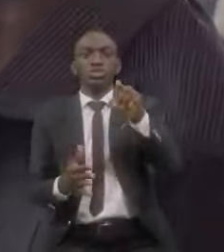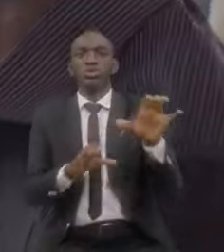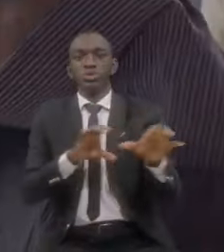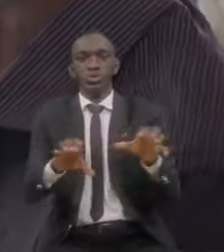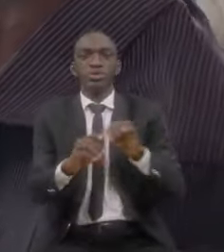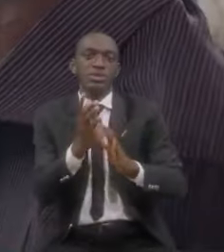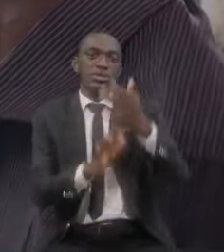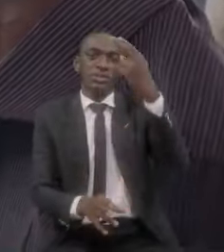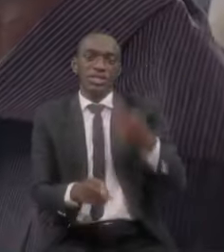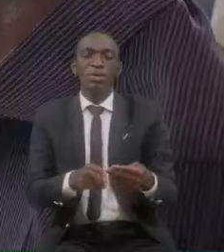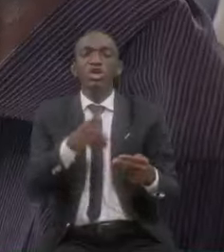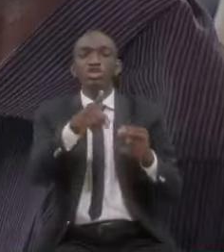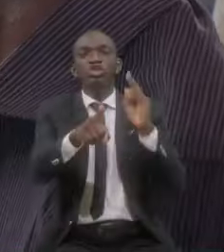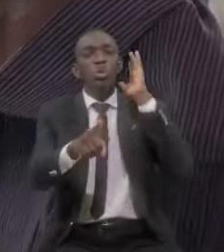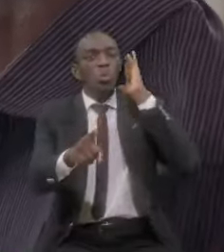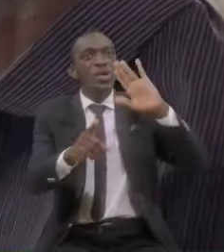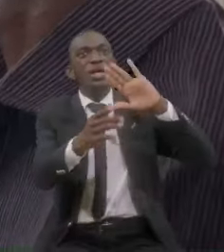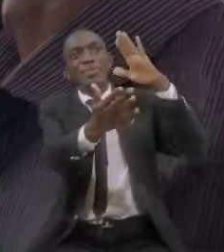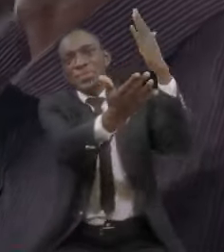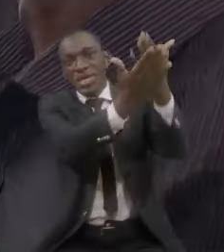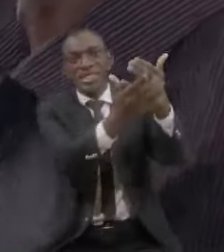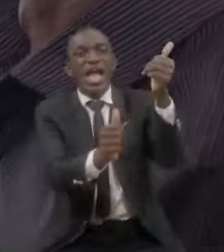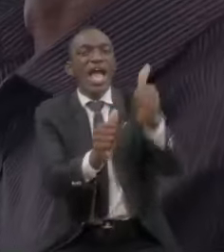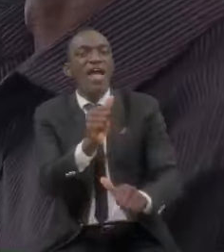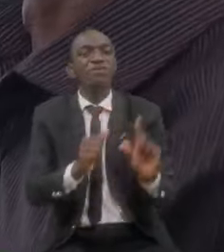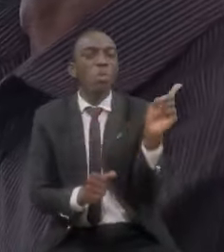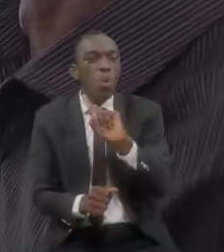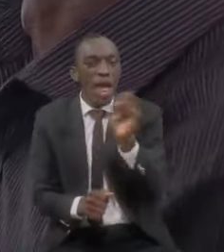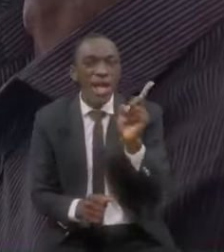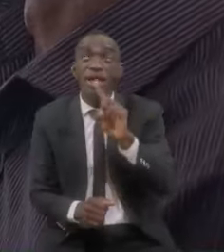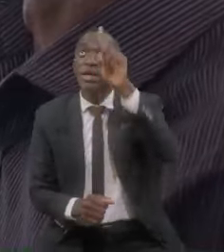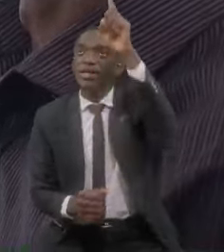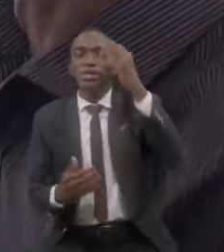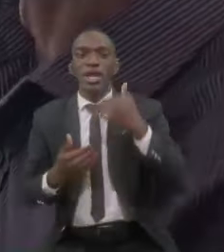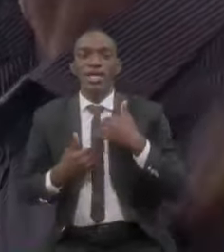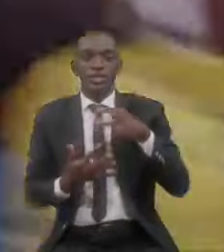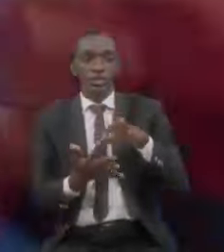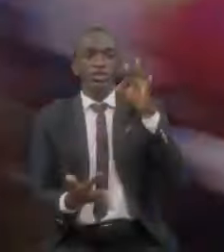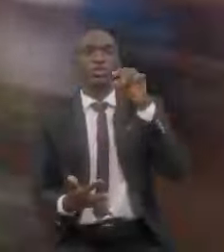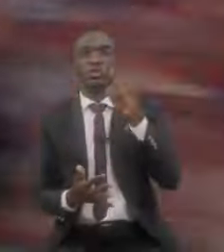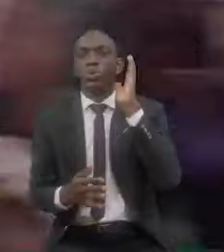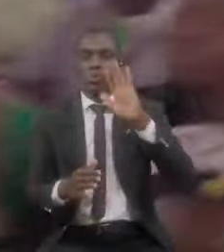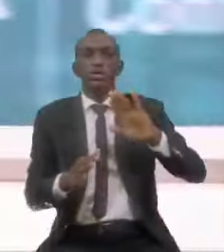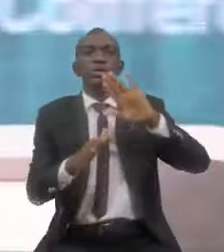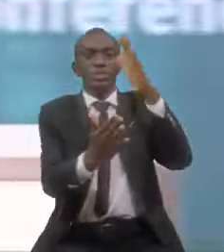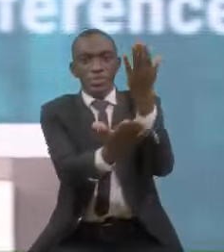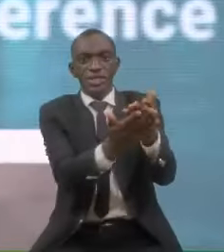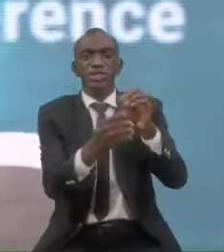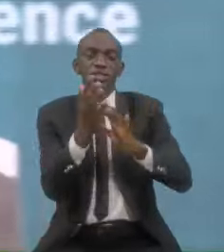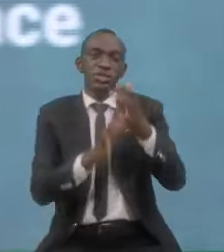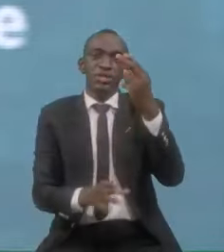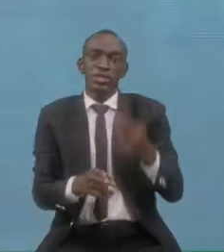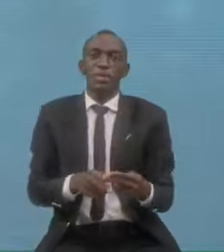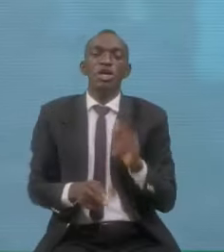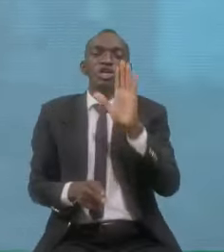will reach everywhere the Lord has ordained you will reach. Your place